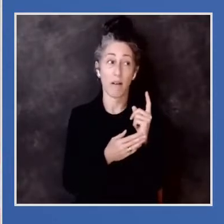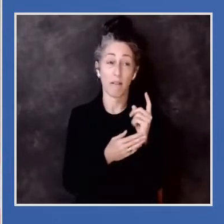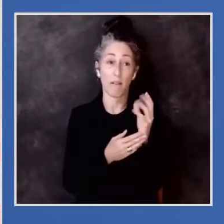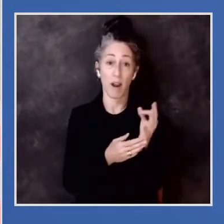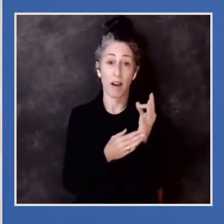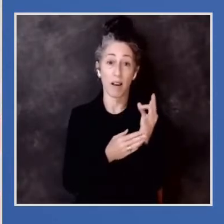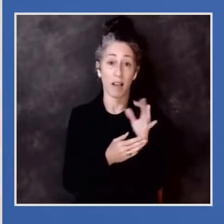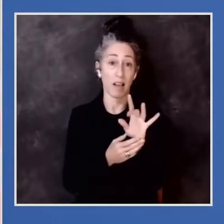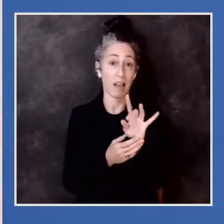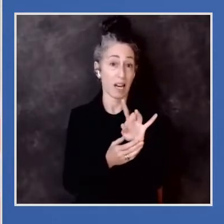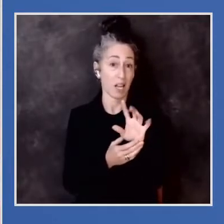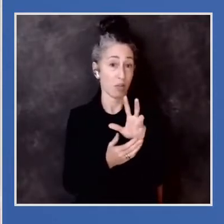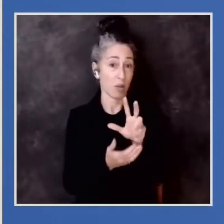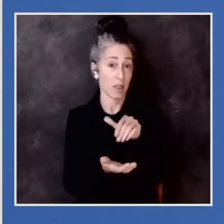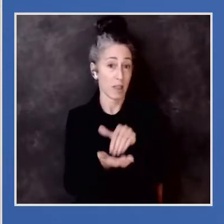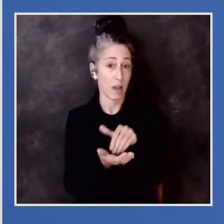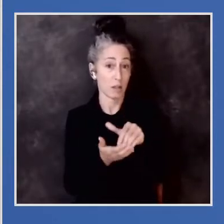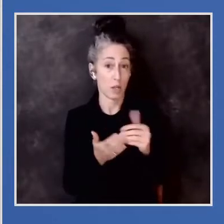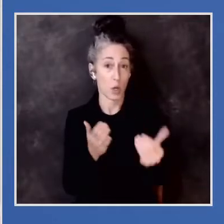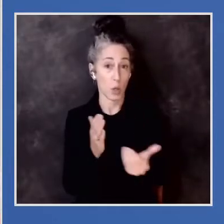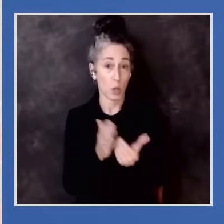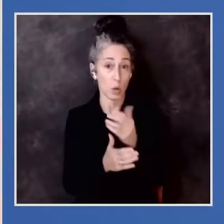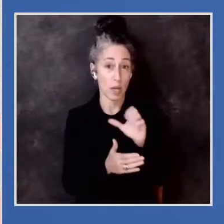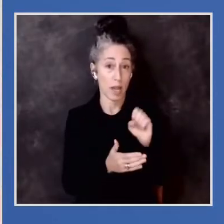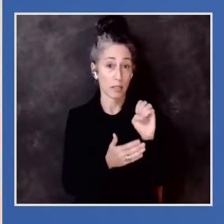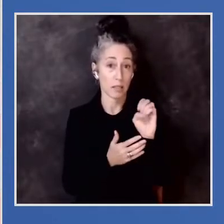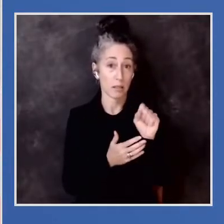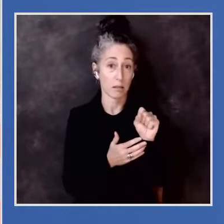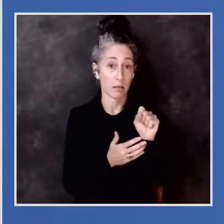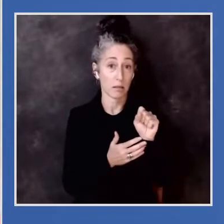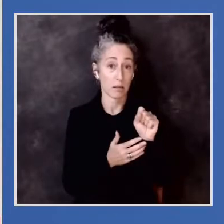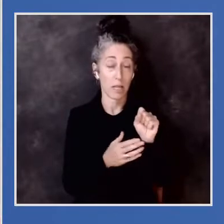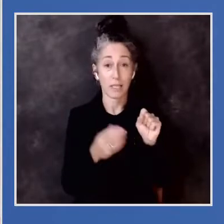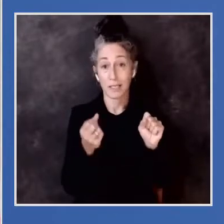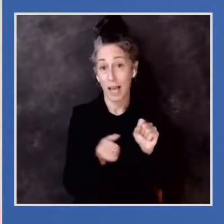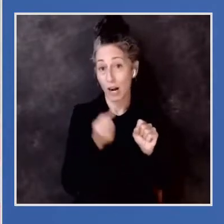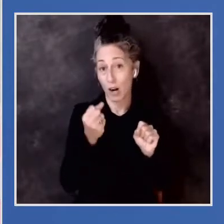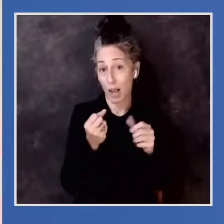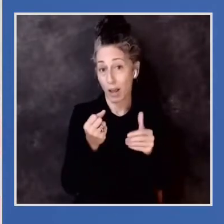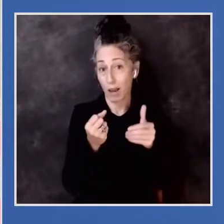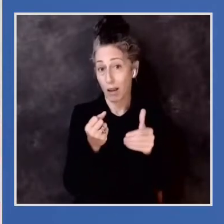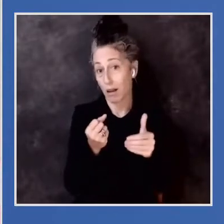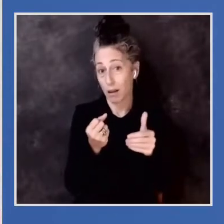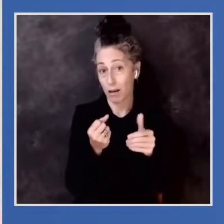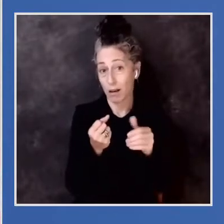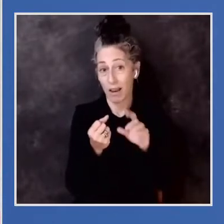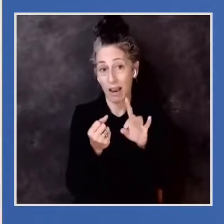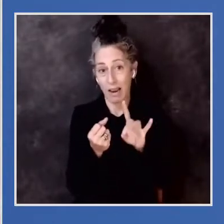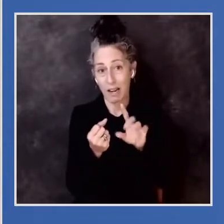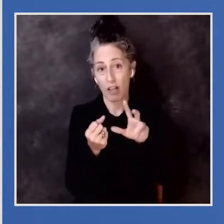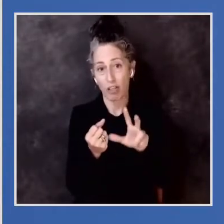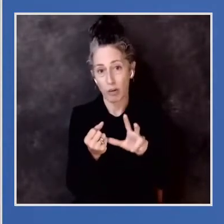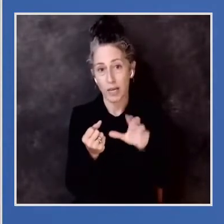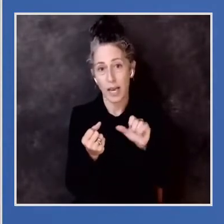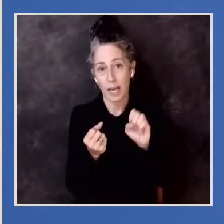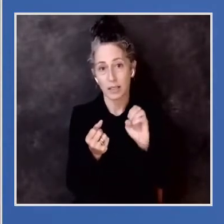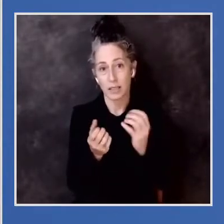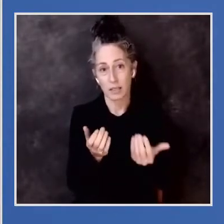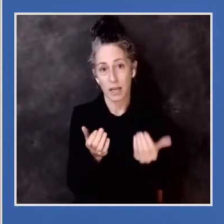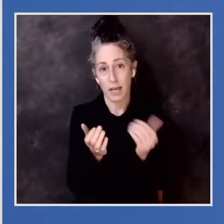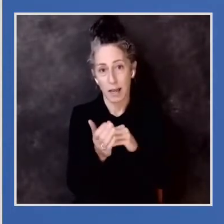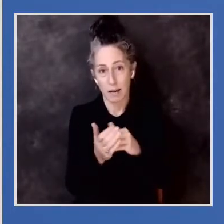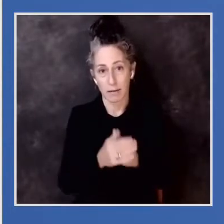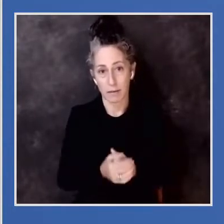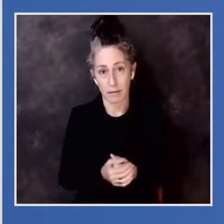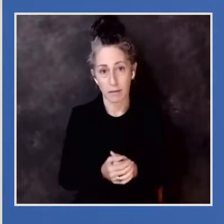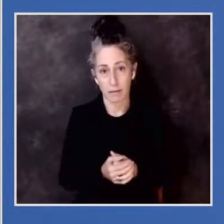83,000 new cases in one day. Saturday, another 83,000 cases.